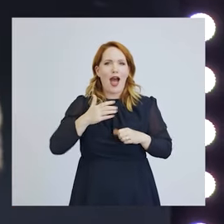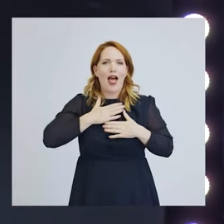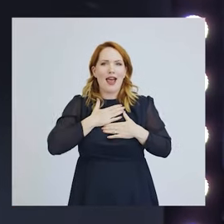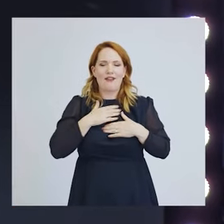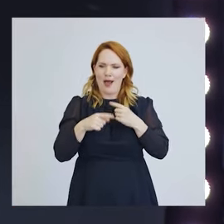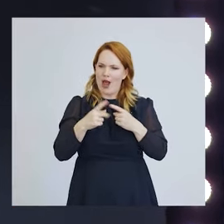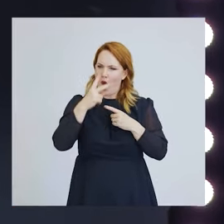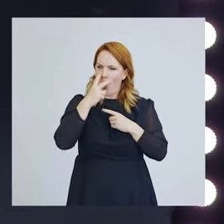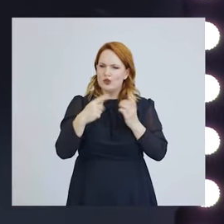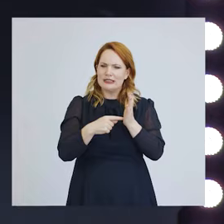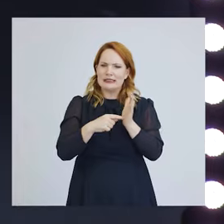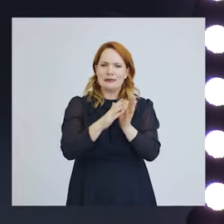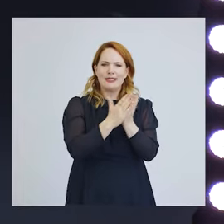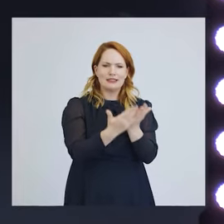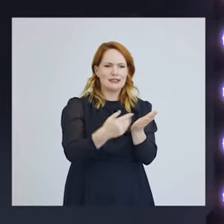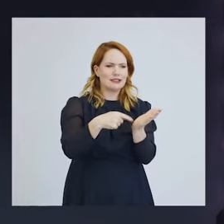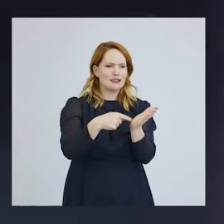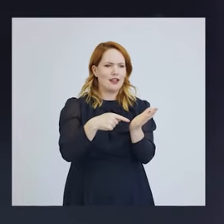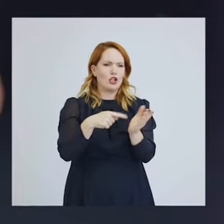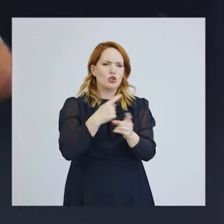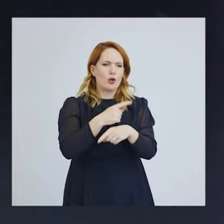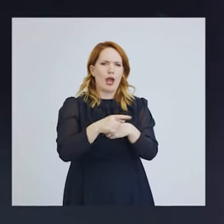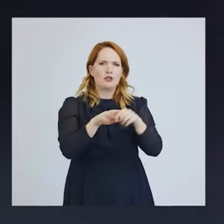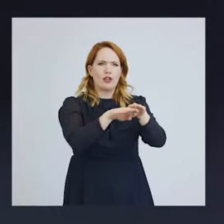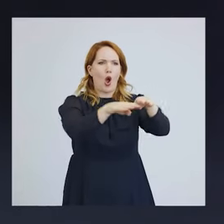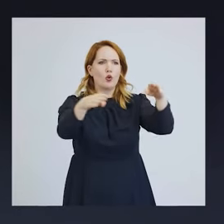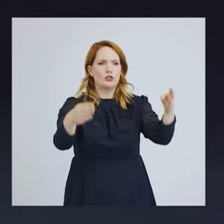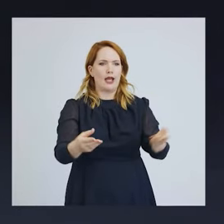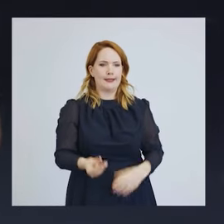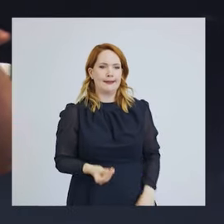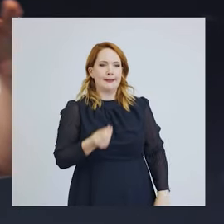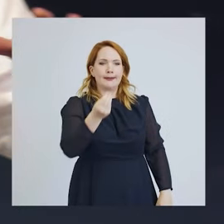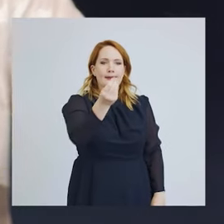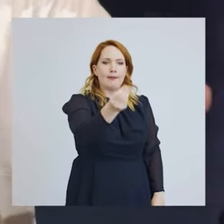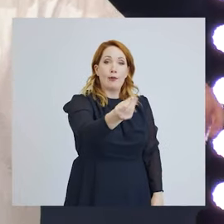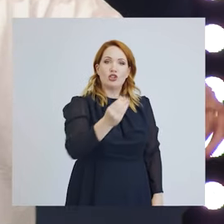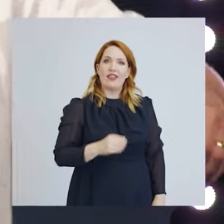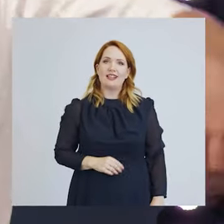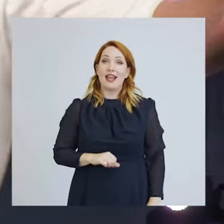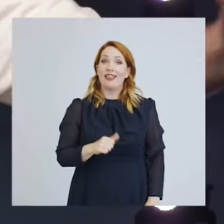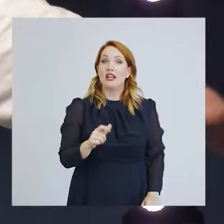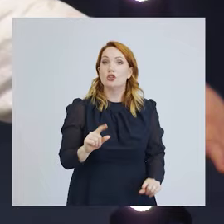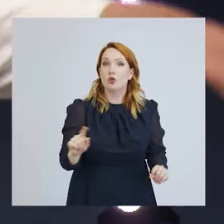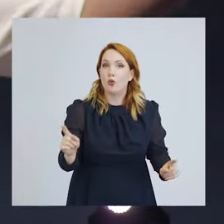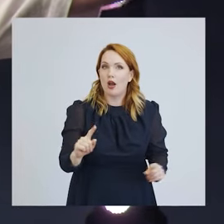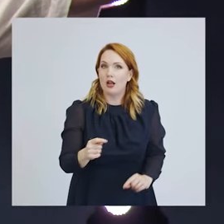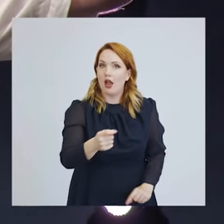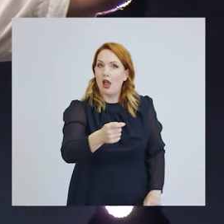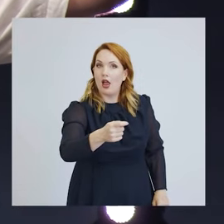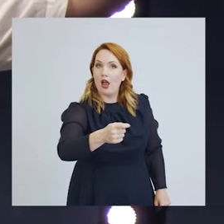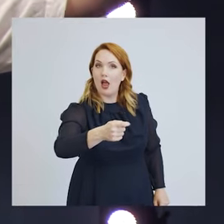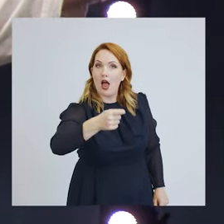then we take it back. You know what I love about the altars in the Old Testament is that when someone would put something on the